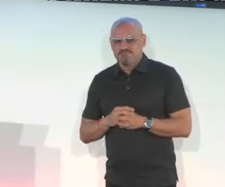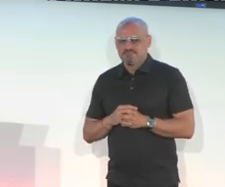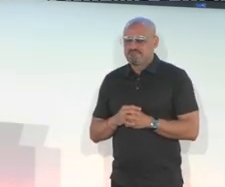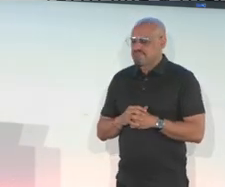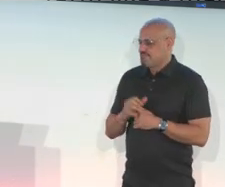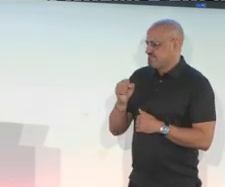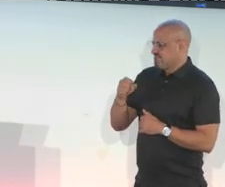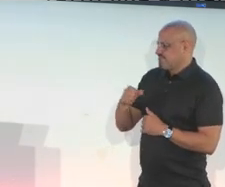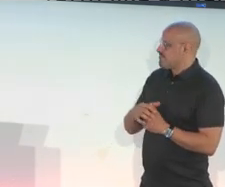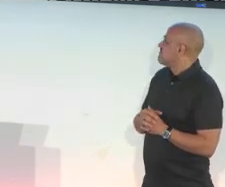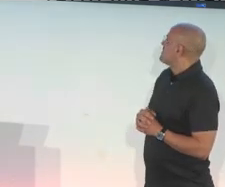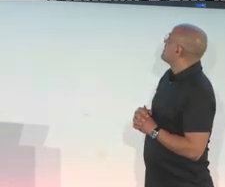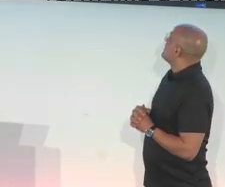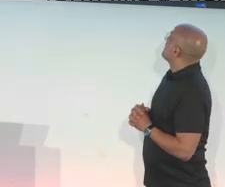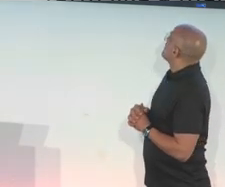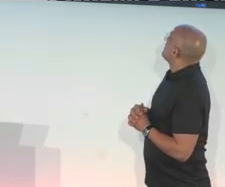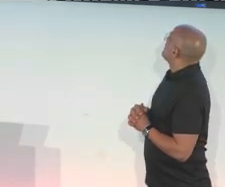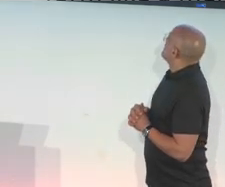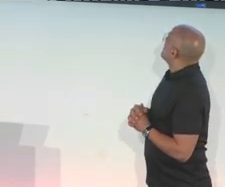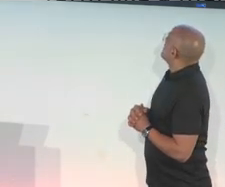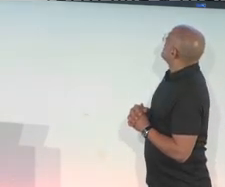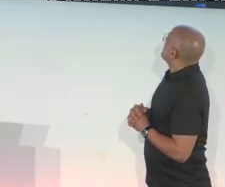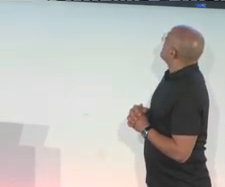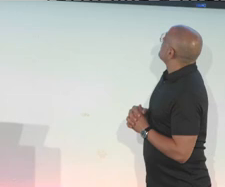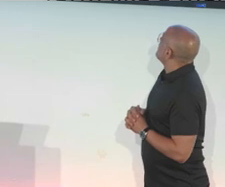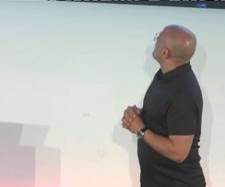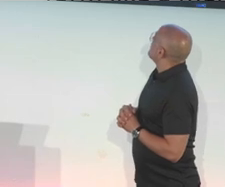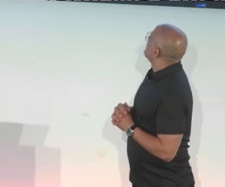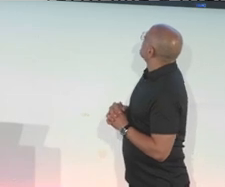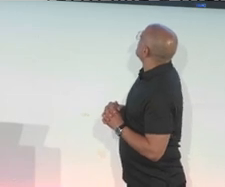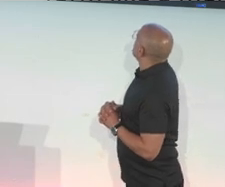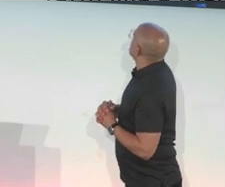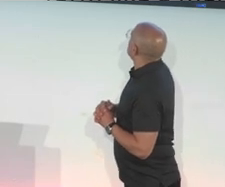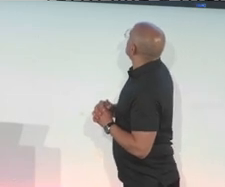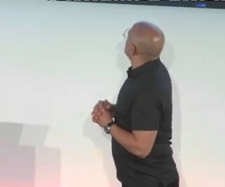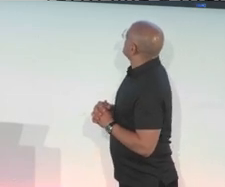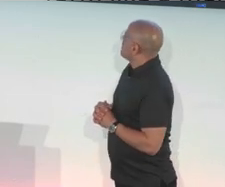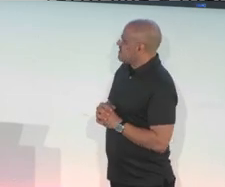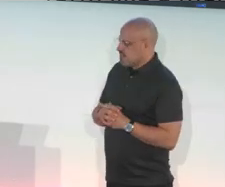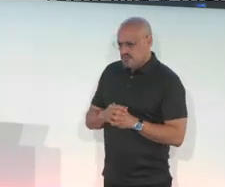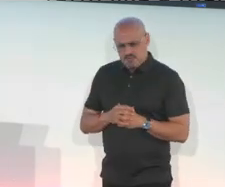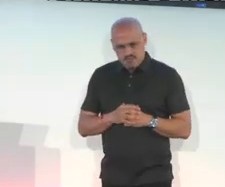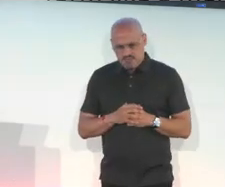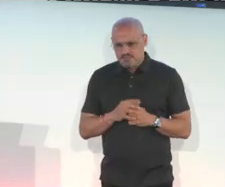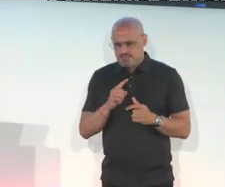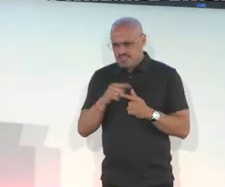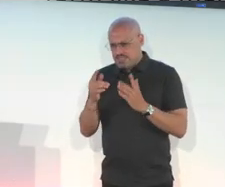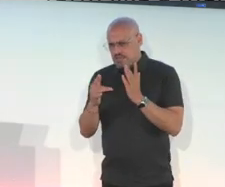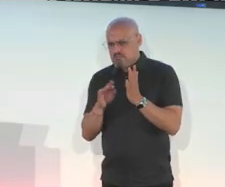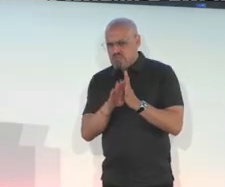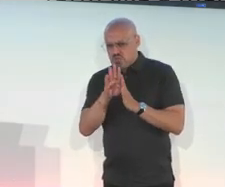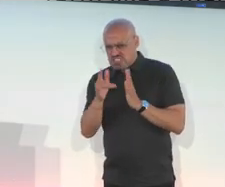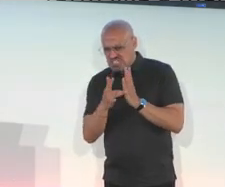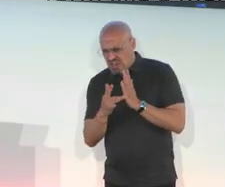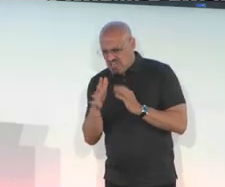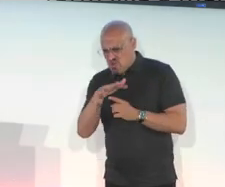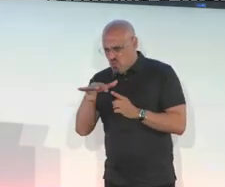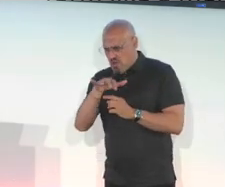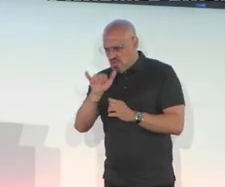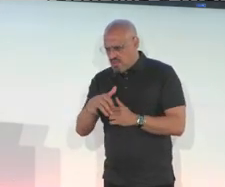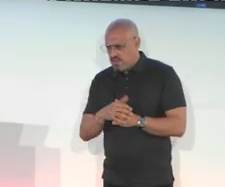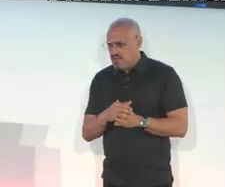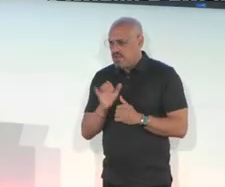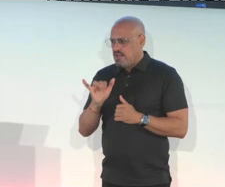Yeah. What's that? You know, that sounds kind of cool. And then, like, I'll form, like, a melody around it.